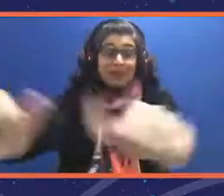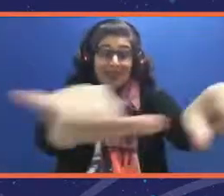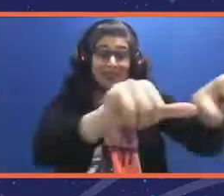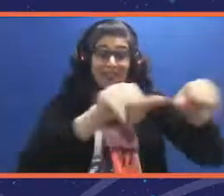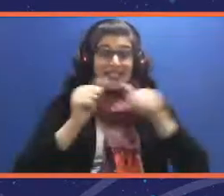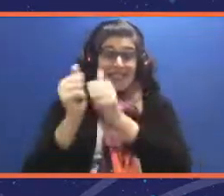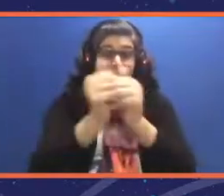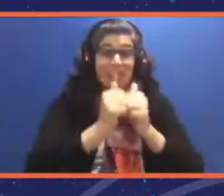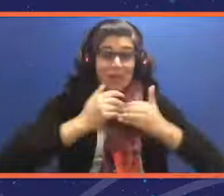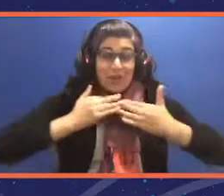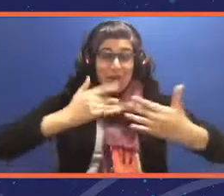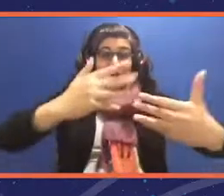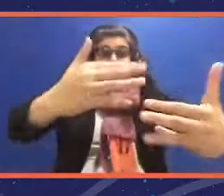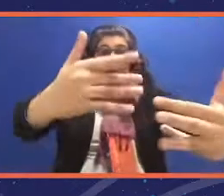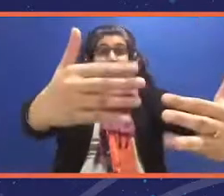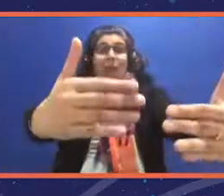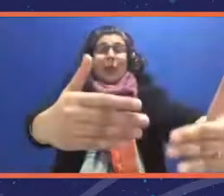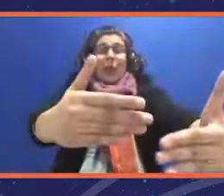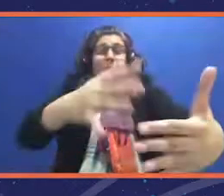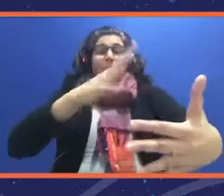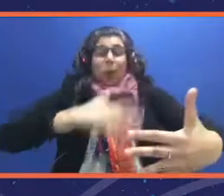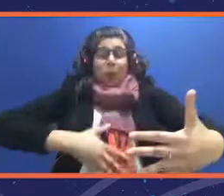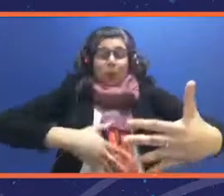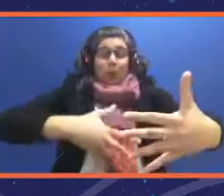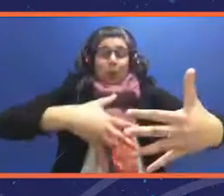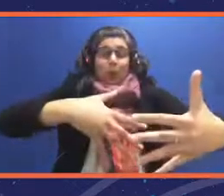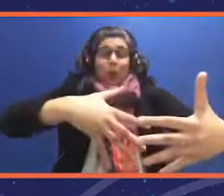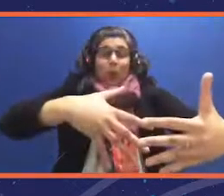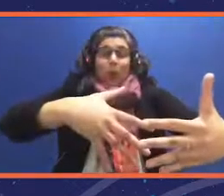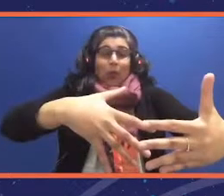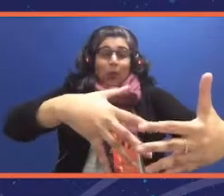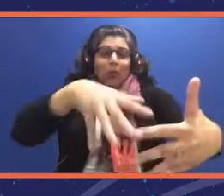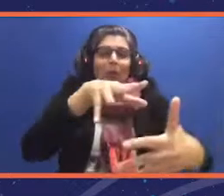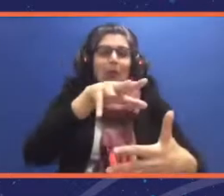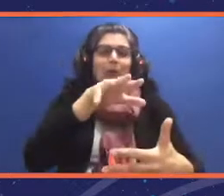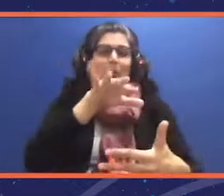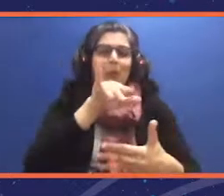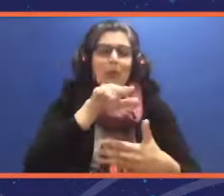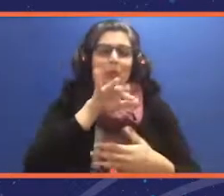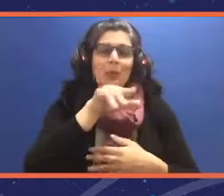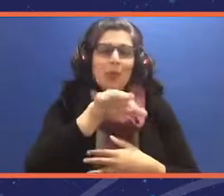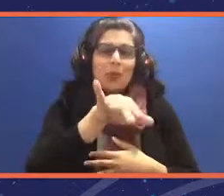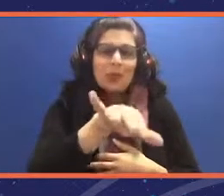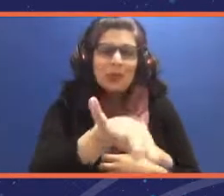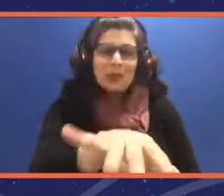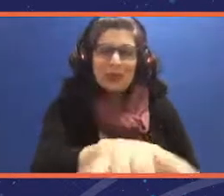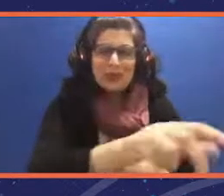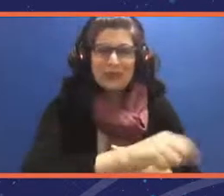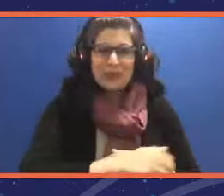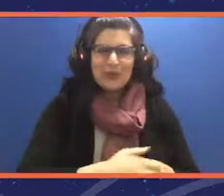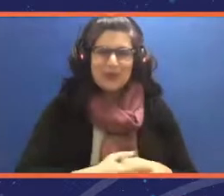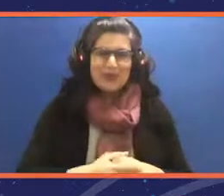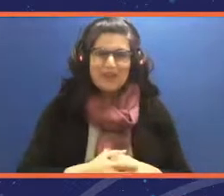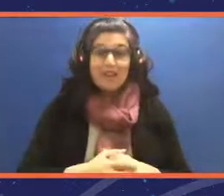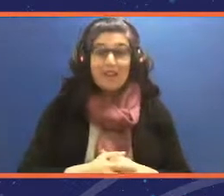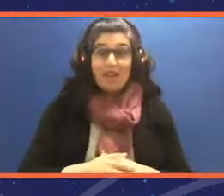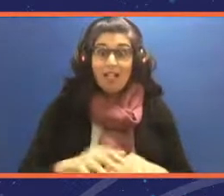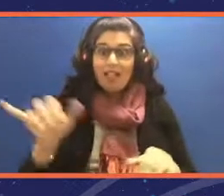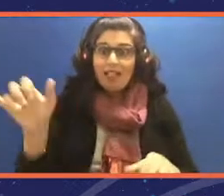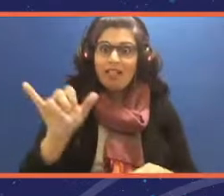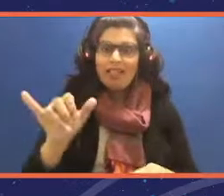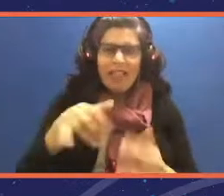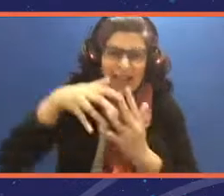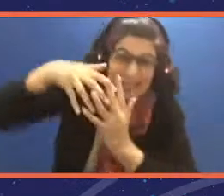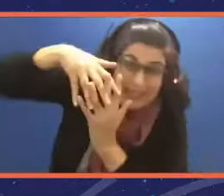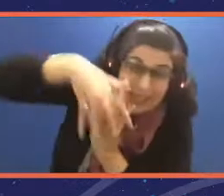In until we can feel that air fill up our bellies, and then slowly let it out. Just like deep roots protect